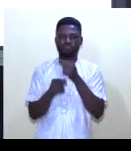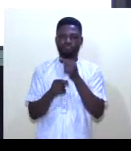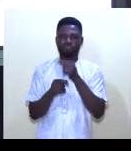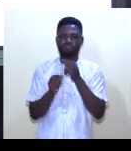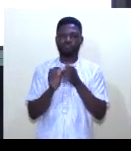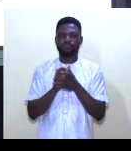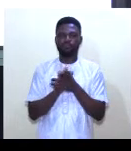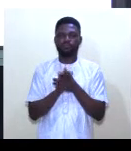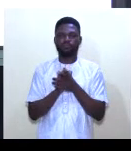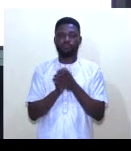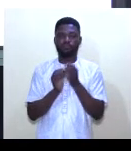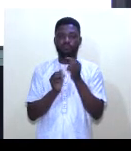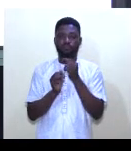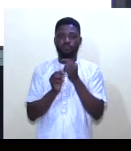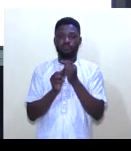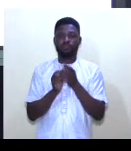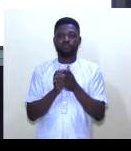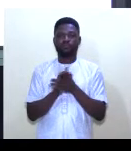time.